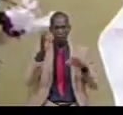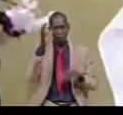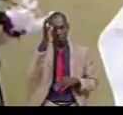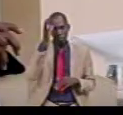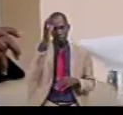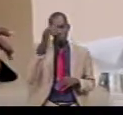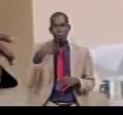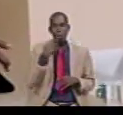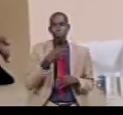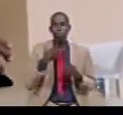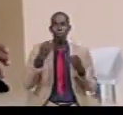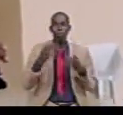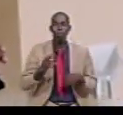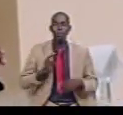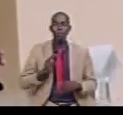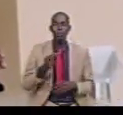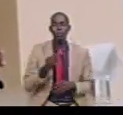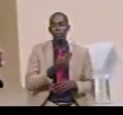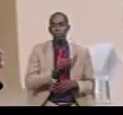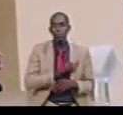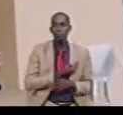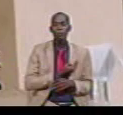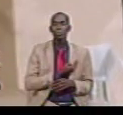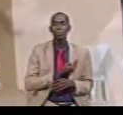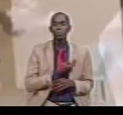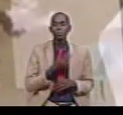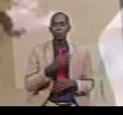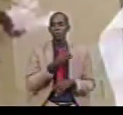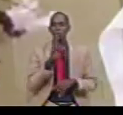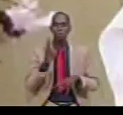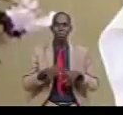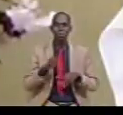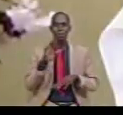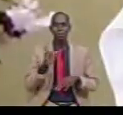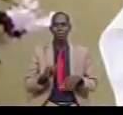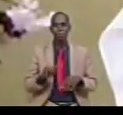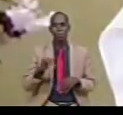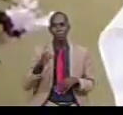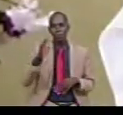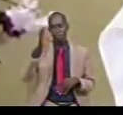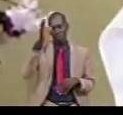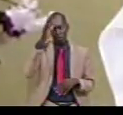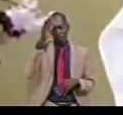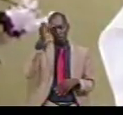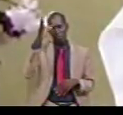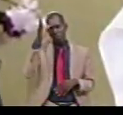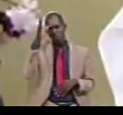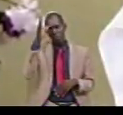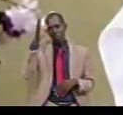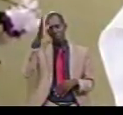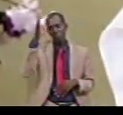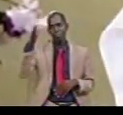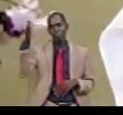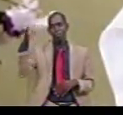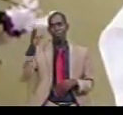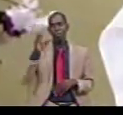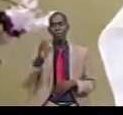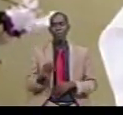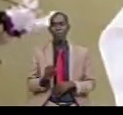many of us fondly regard as father of fathers, our grandfather, sir, has been